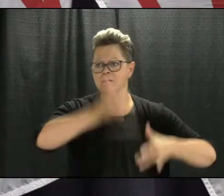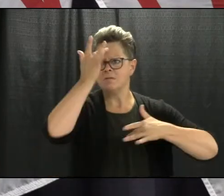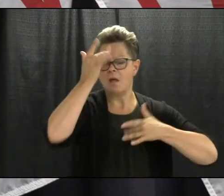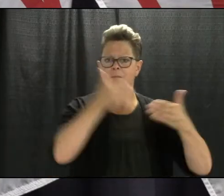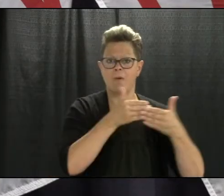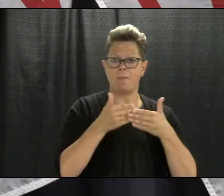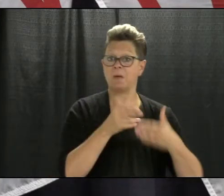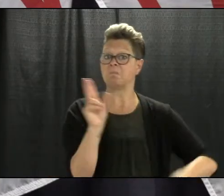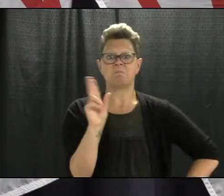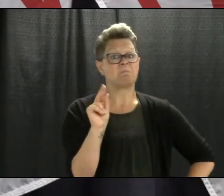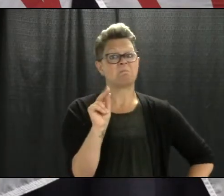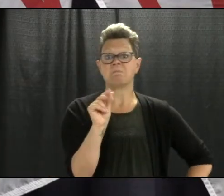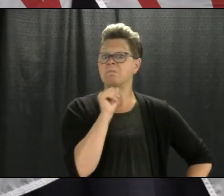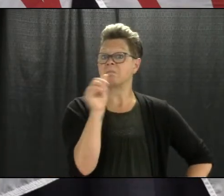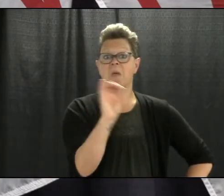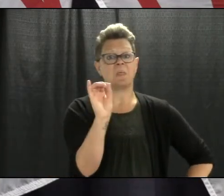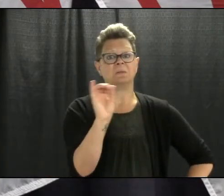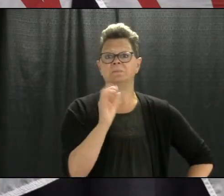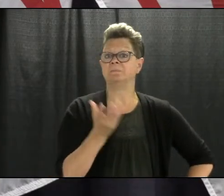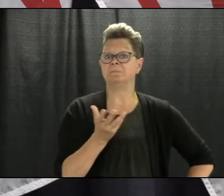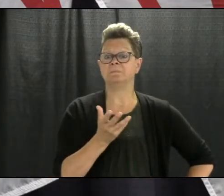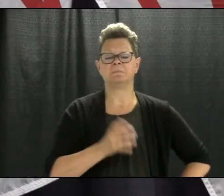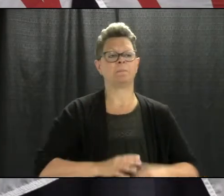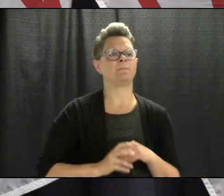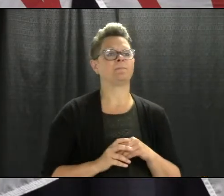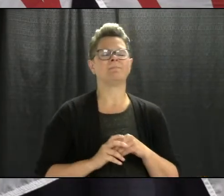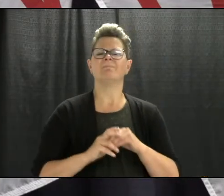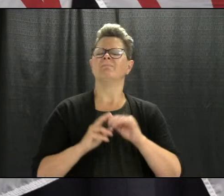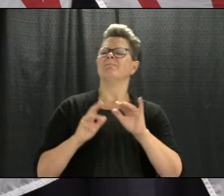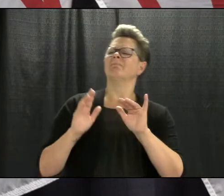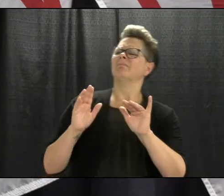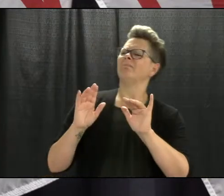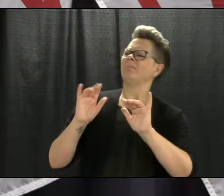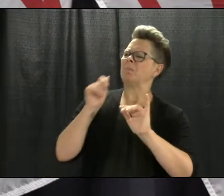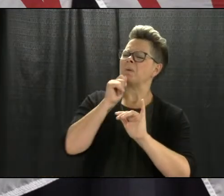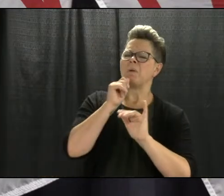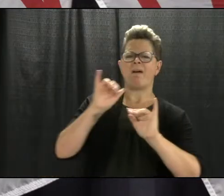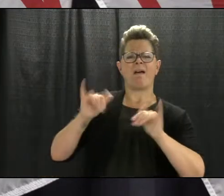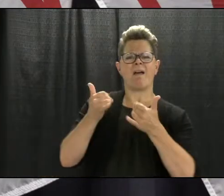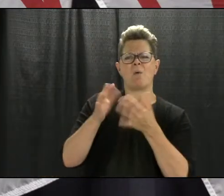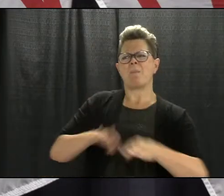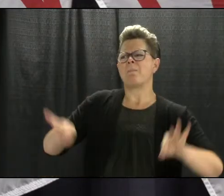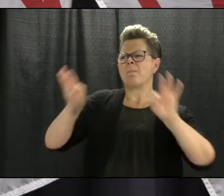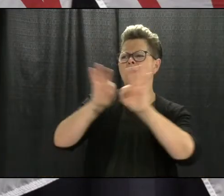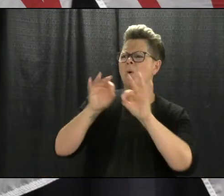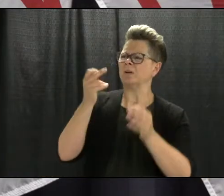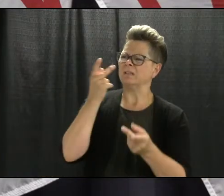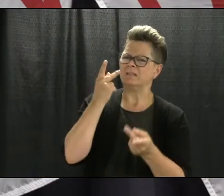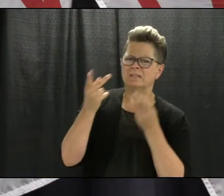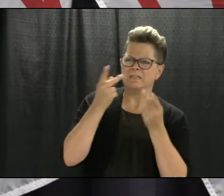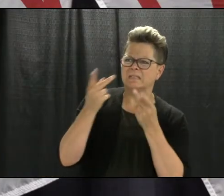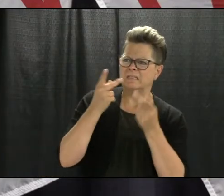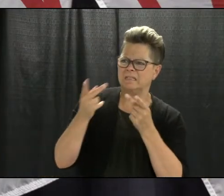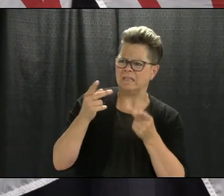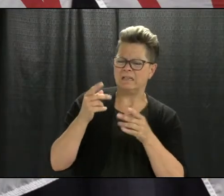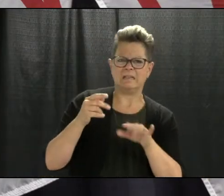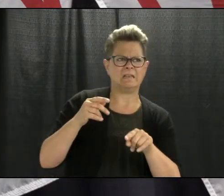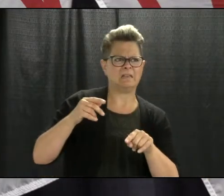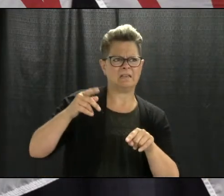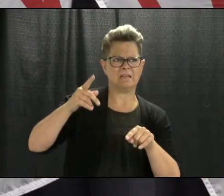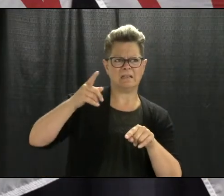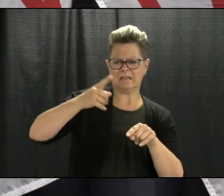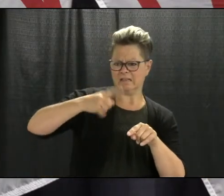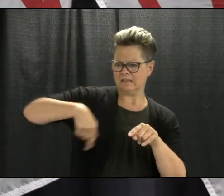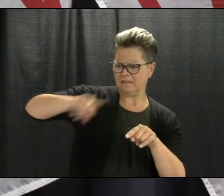that real-world experience either. How important, or is it important, that we see a quick uptake in this group before the